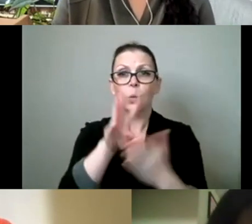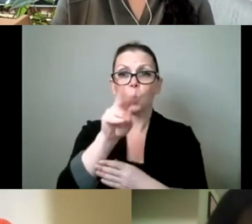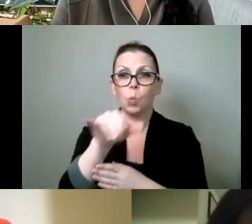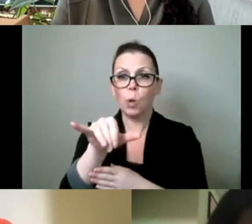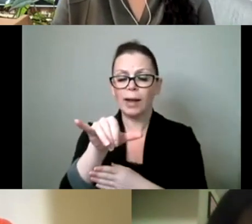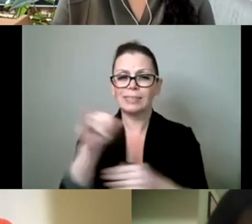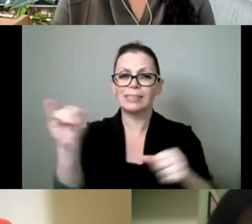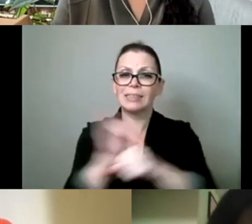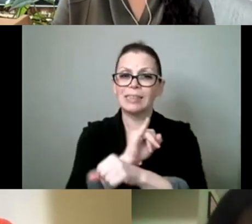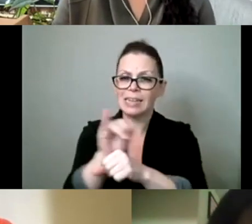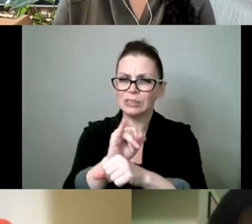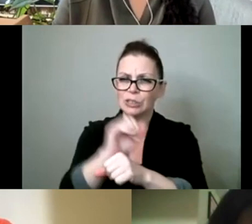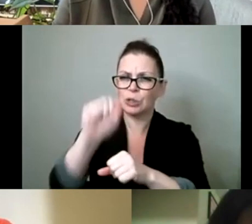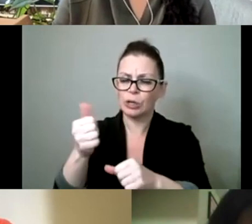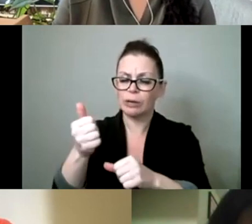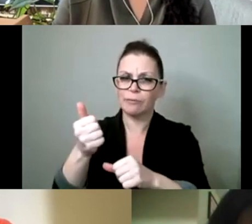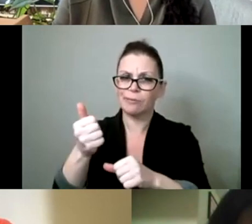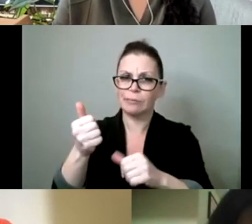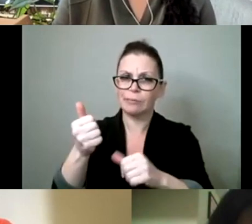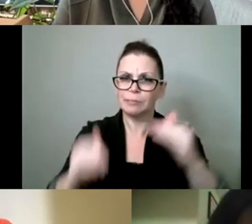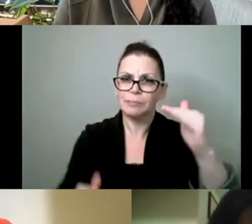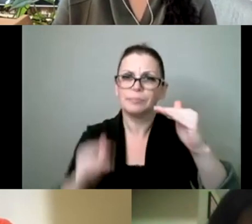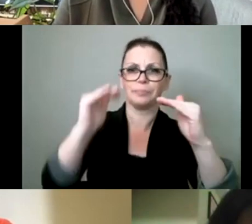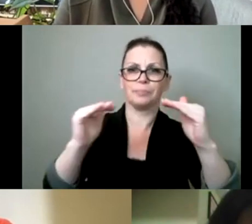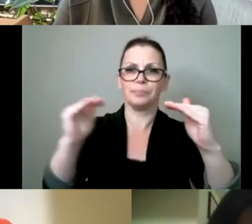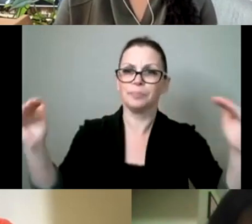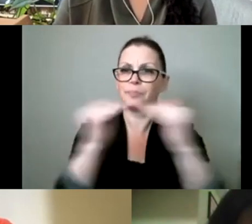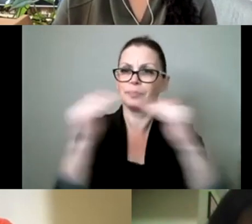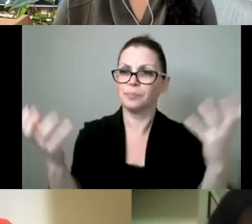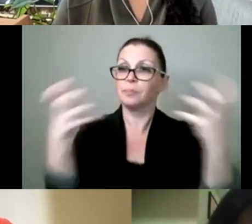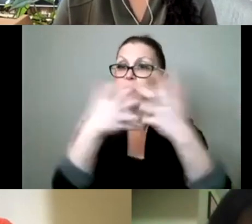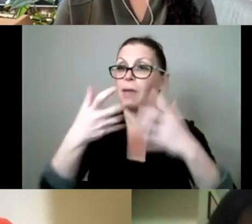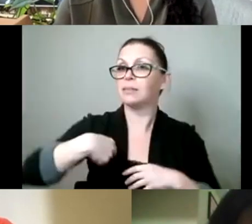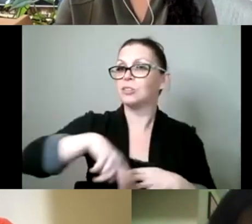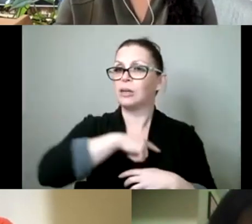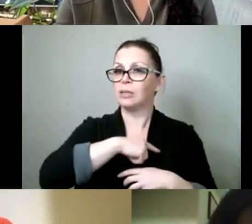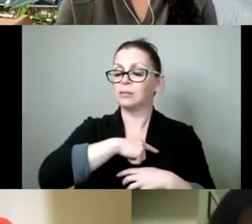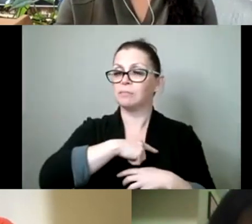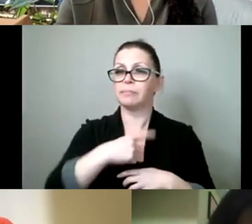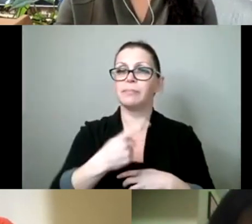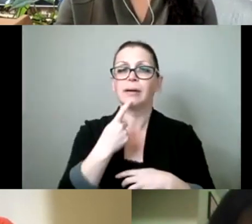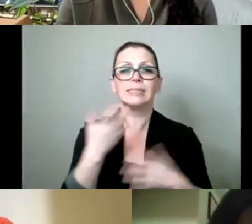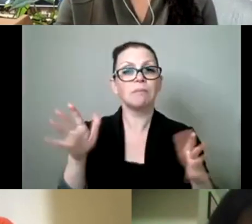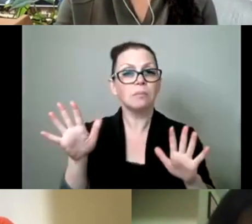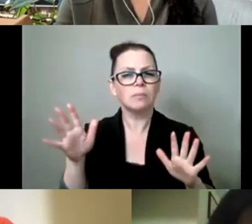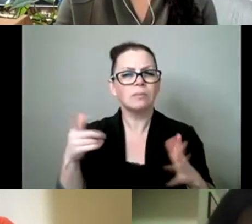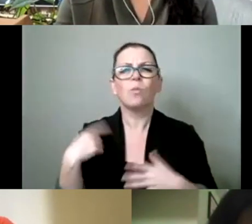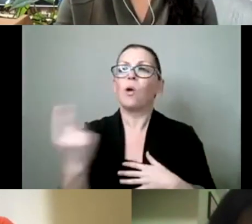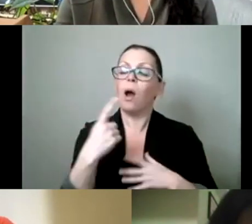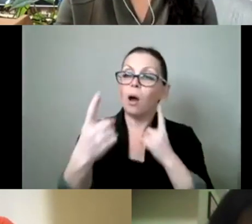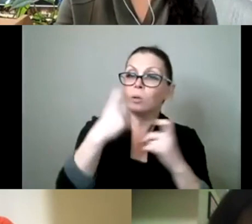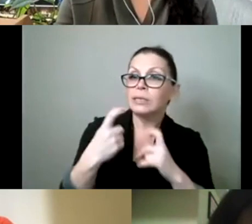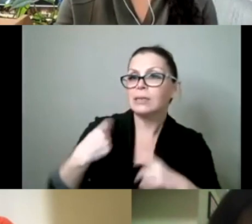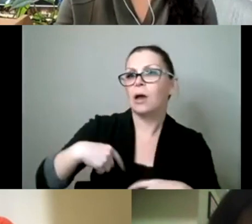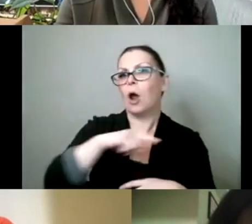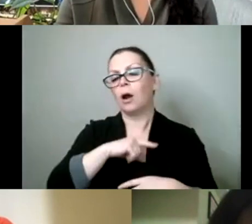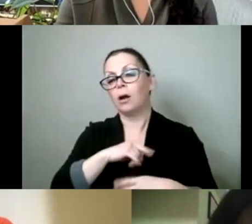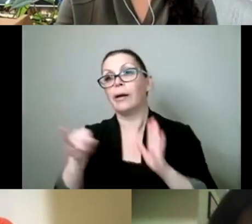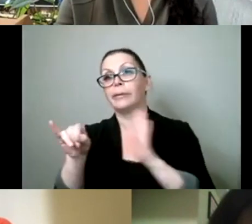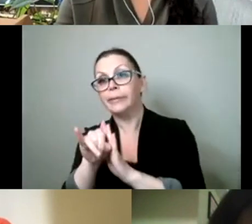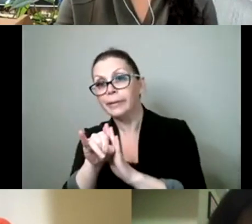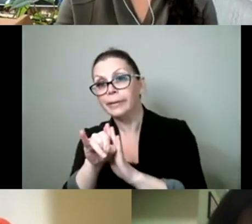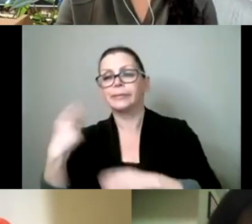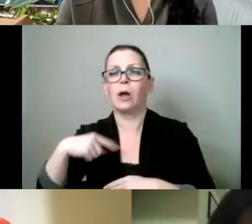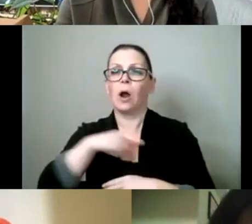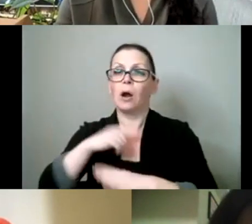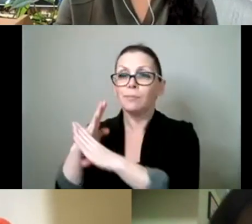have risen to meet us. So we're always asked about our identities as barriers and how we